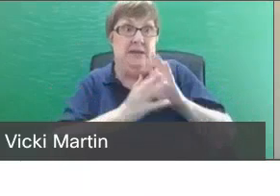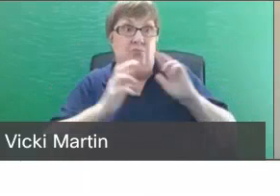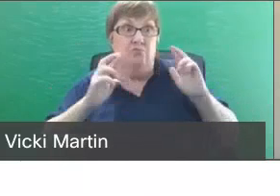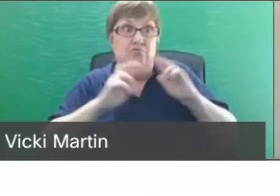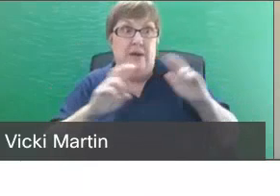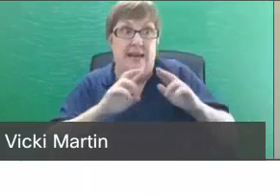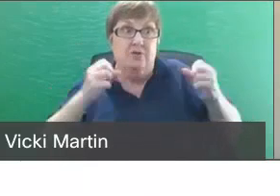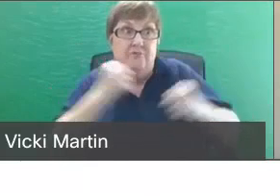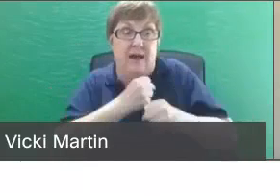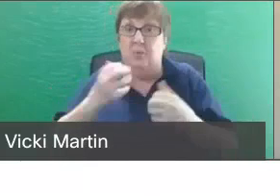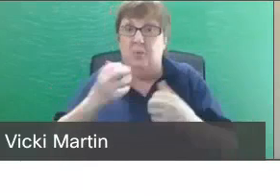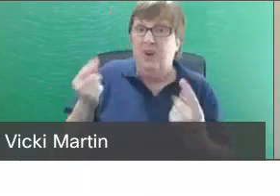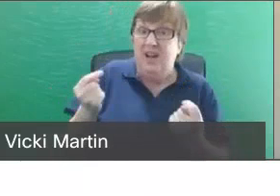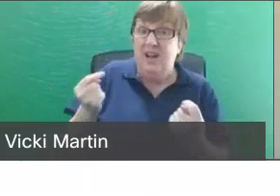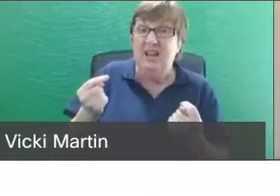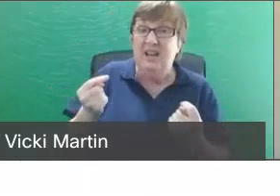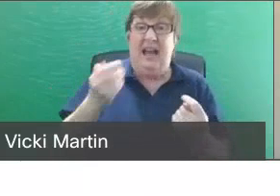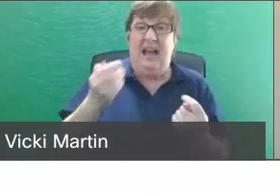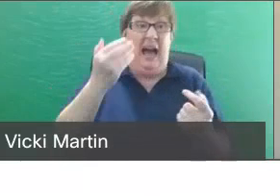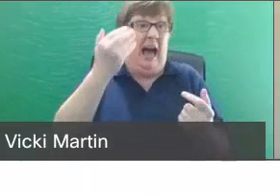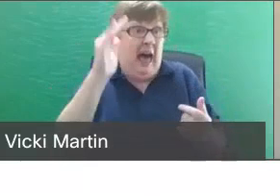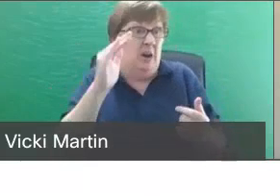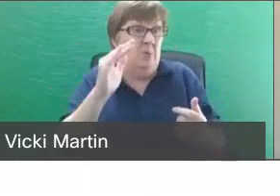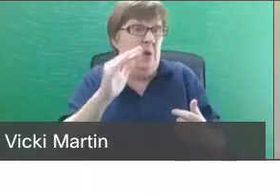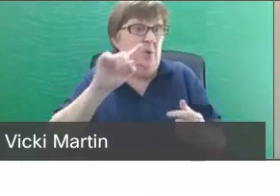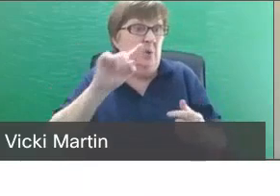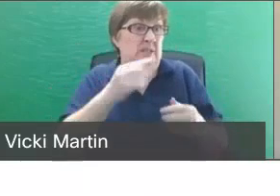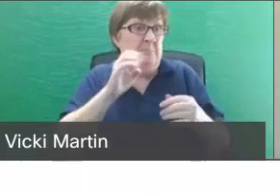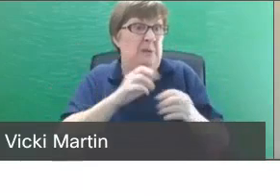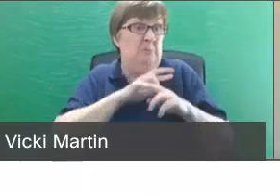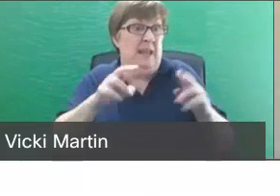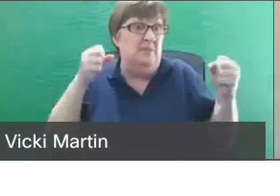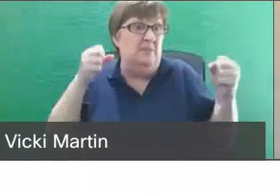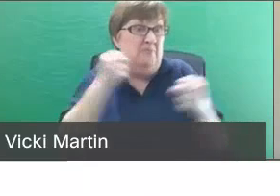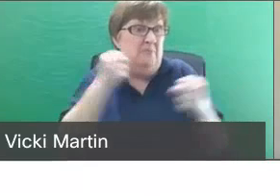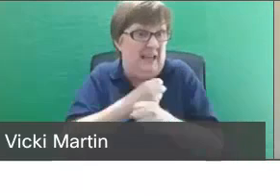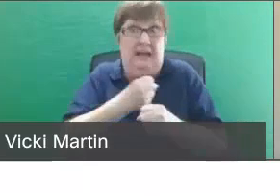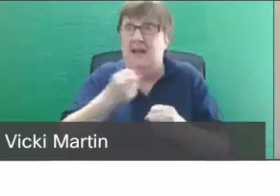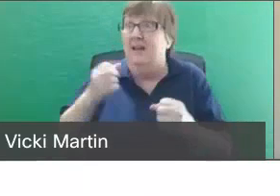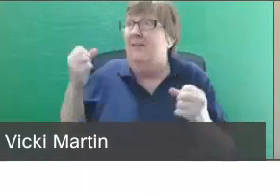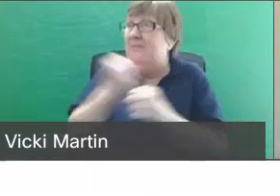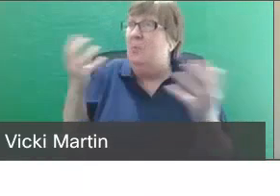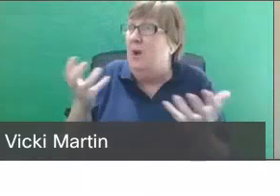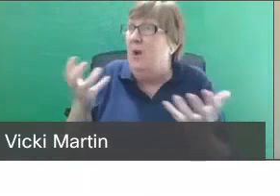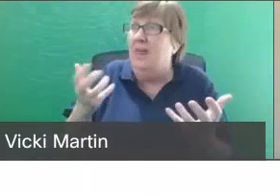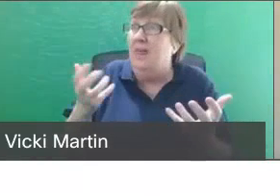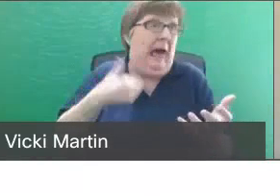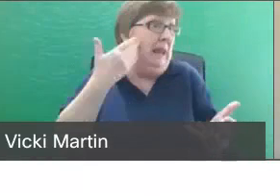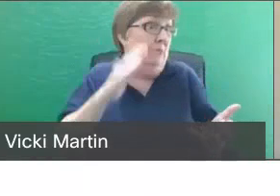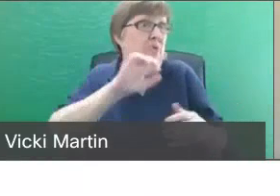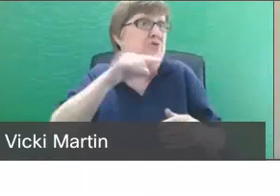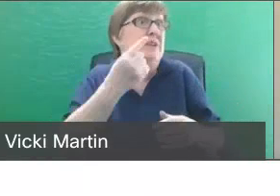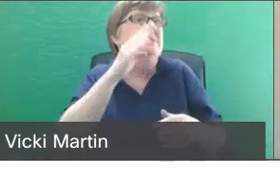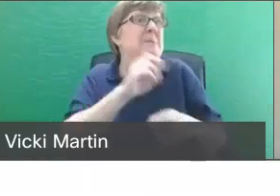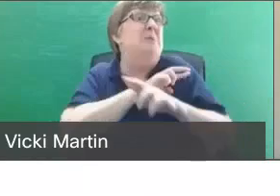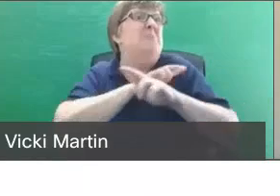know, dude, just get ready to fight." And you're like, "Fight what?" And anxiety is saying, "I don't know, just be ready." And that is what anxiety is. Anxiety